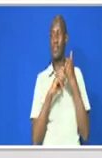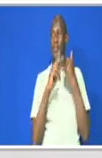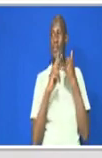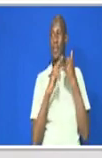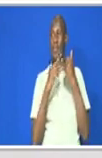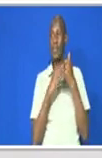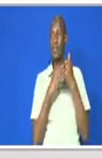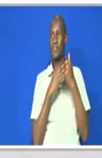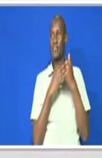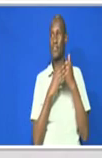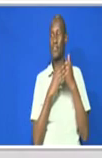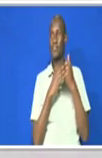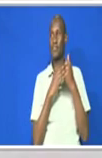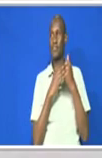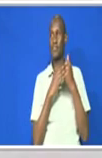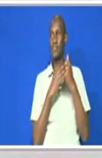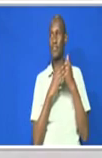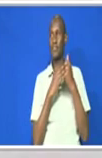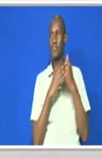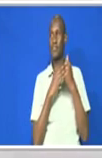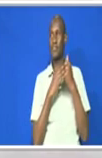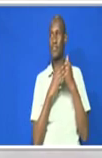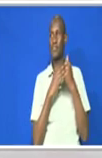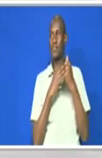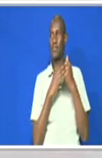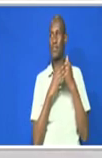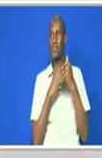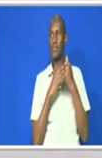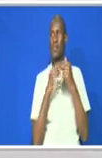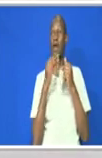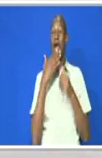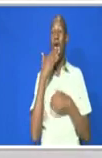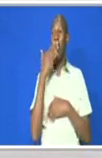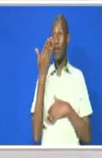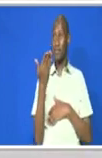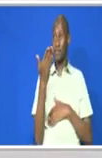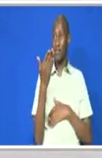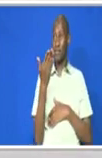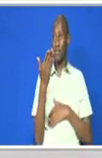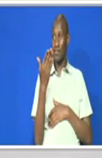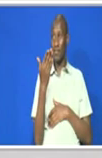7, 8. So my answer here is